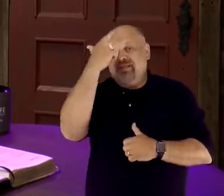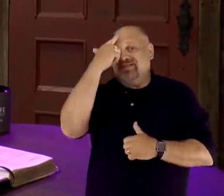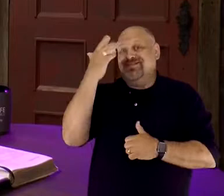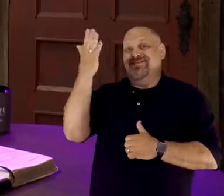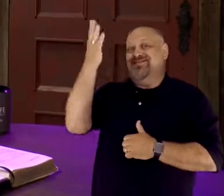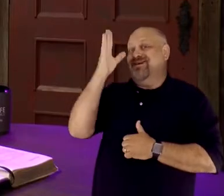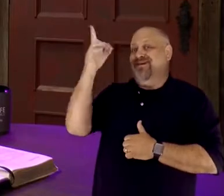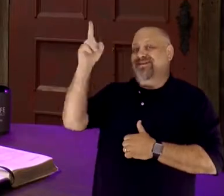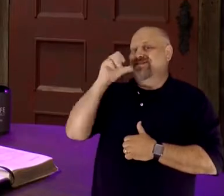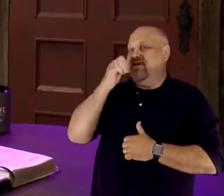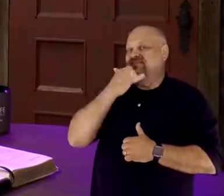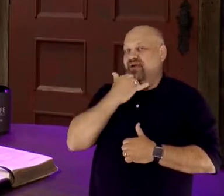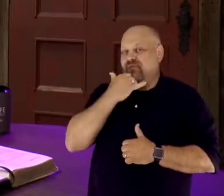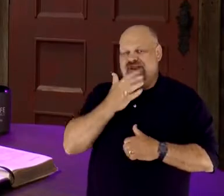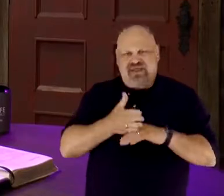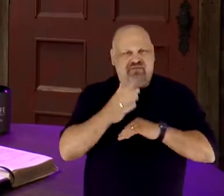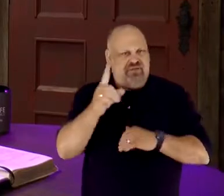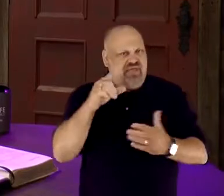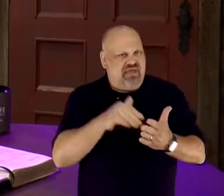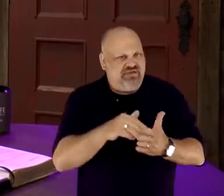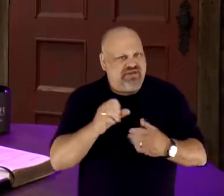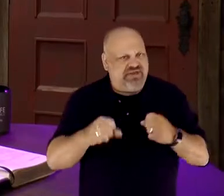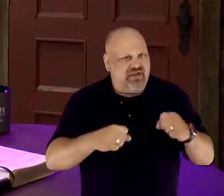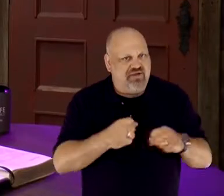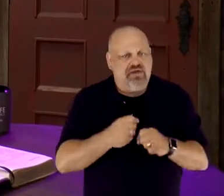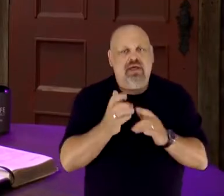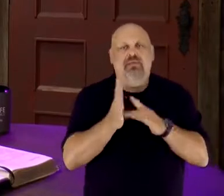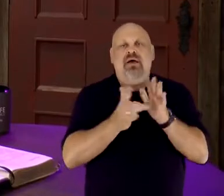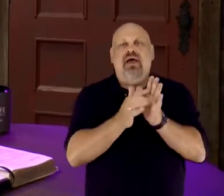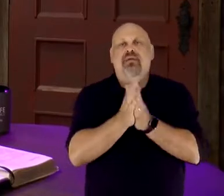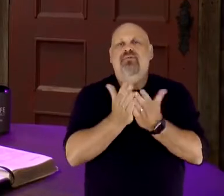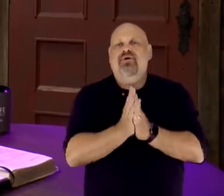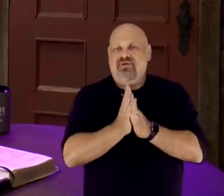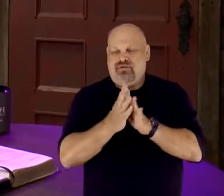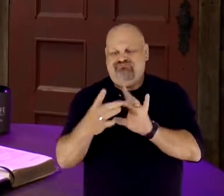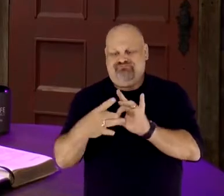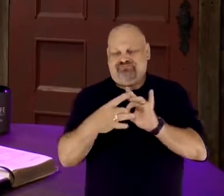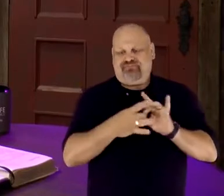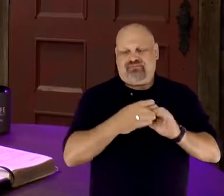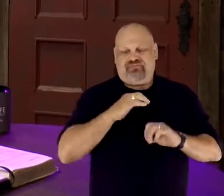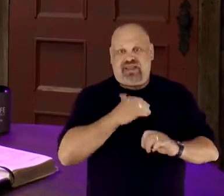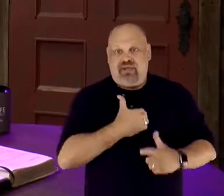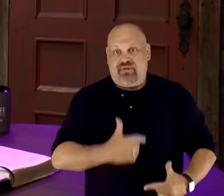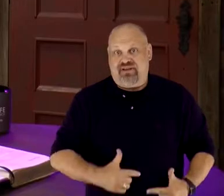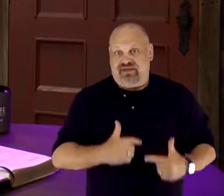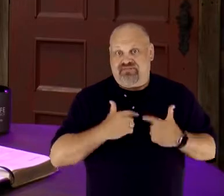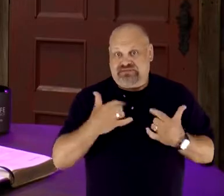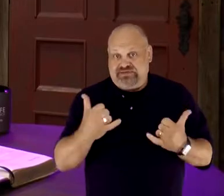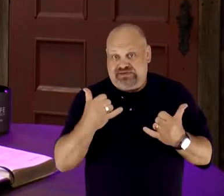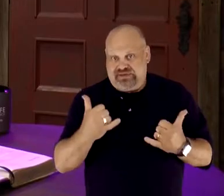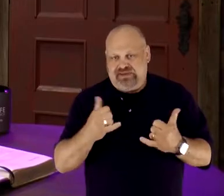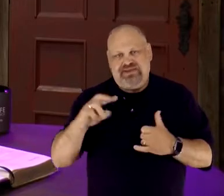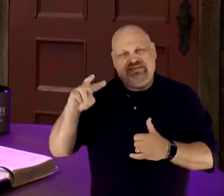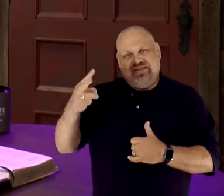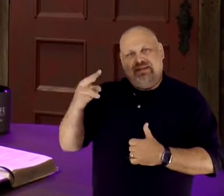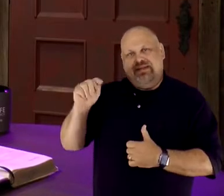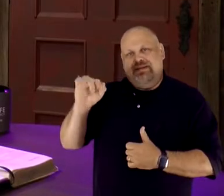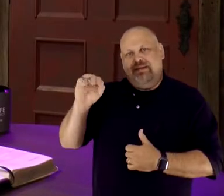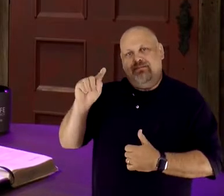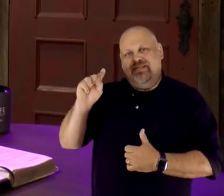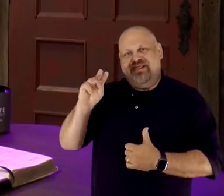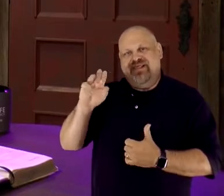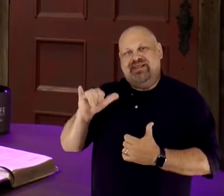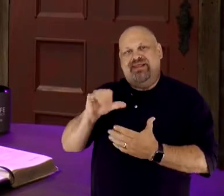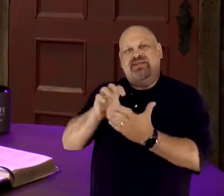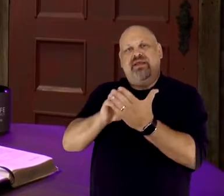after thousands of years, the Bible is relevant for our lives today. 2 Timothy